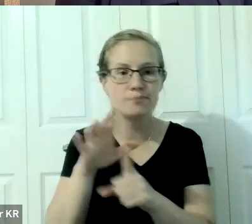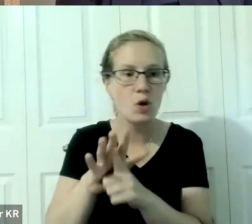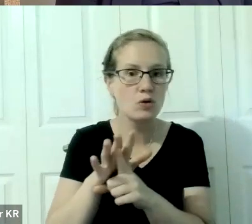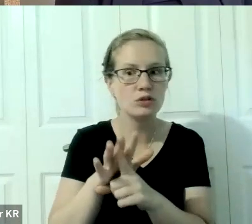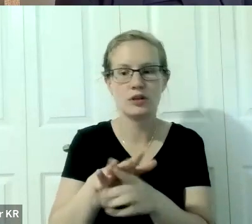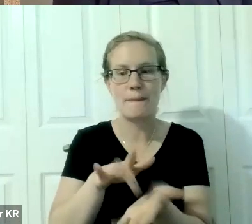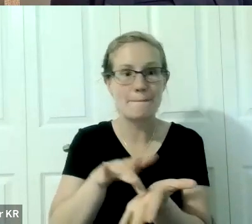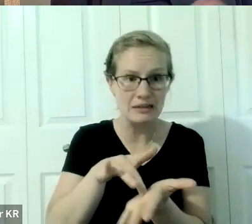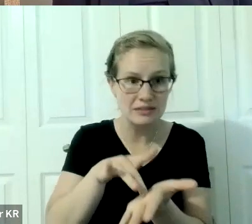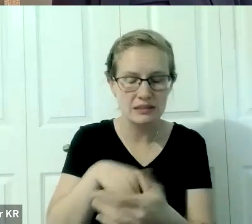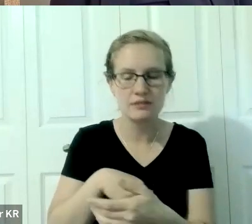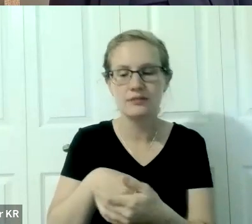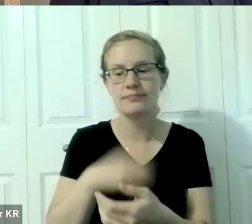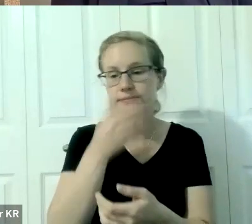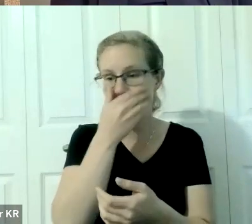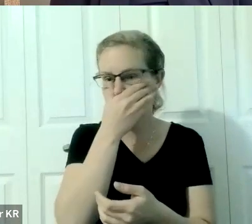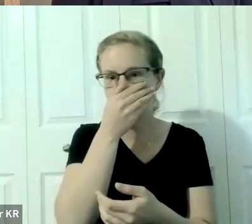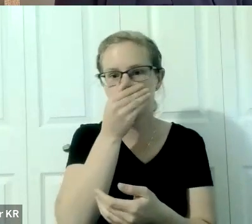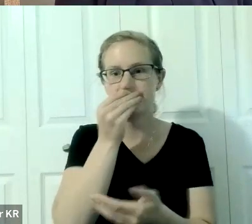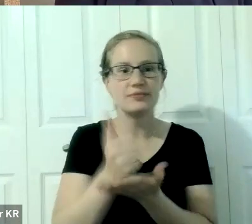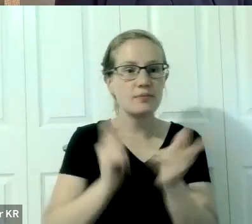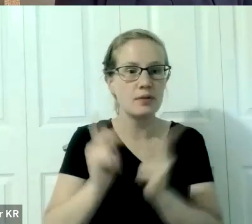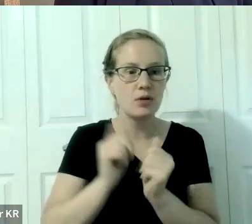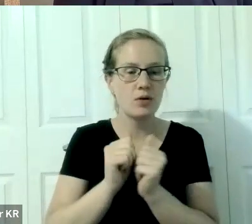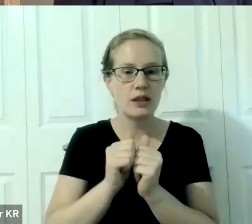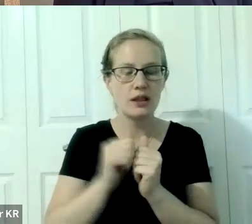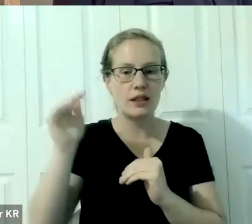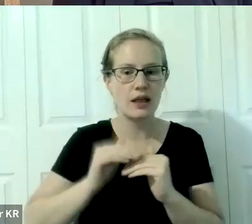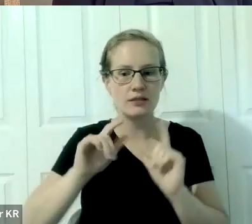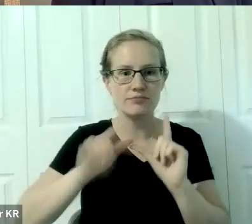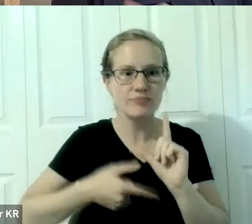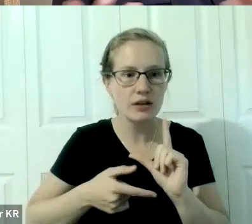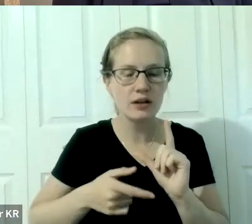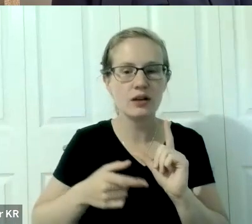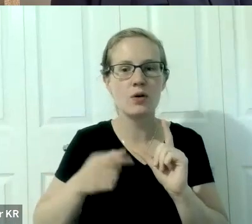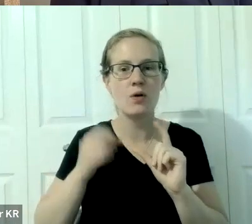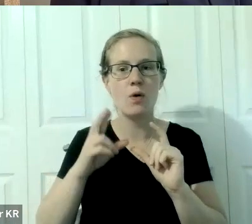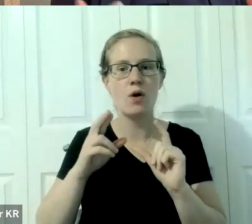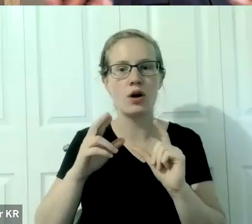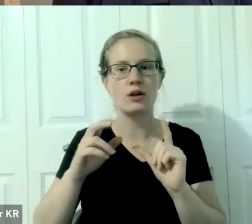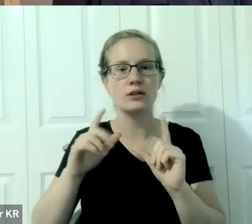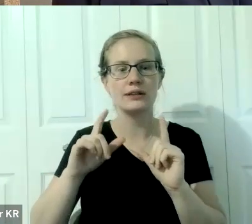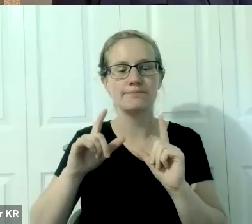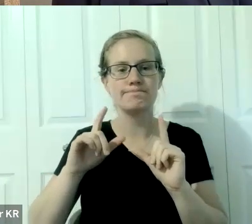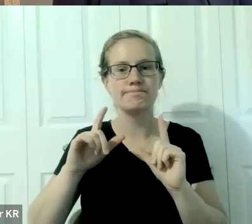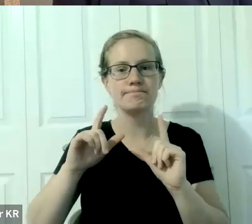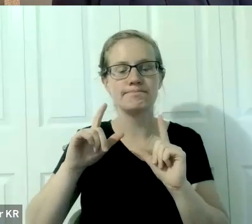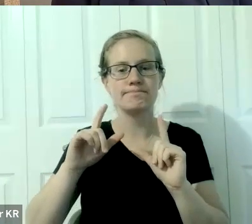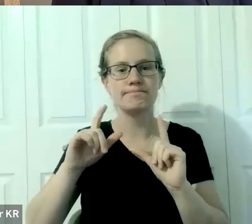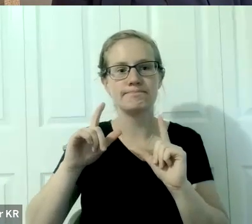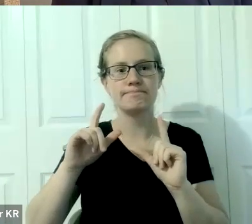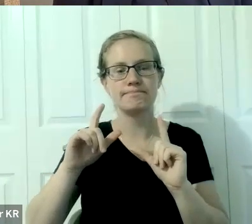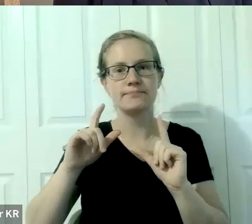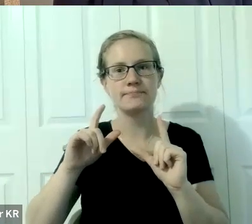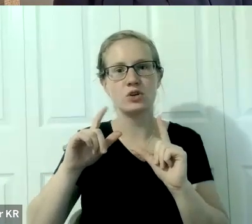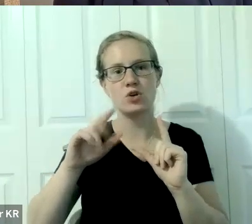medicine that helps people have fewer relapses or have a relapse that's less